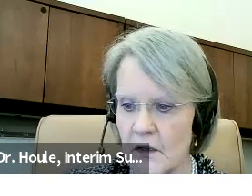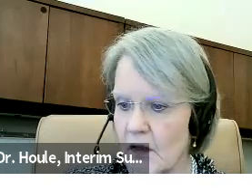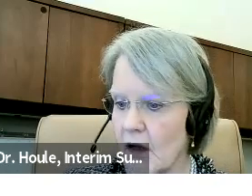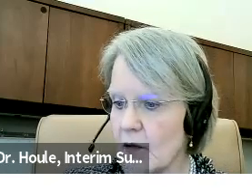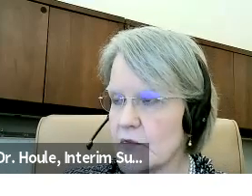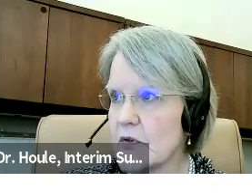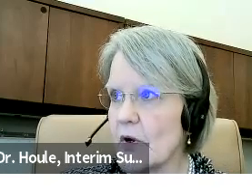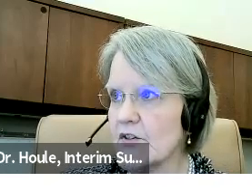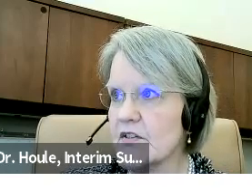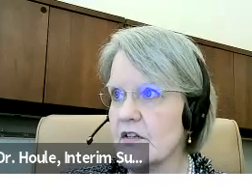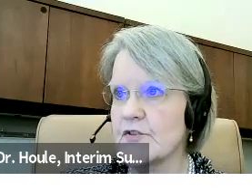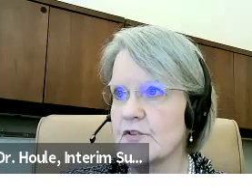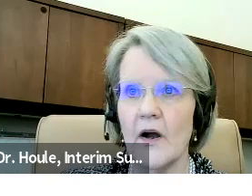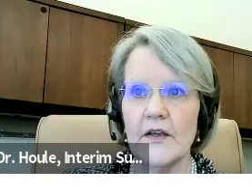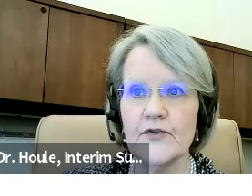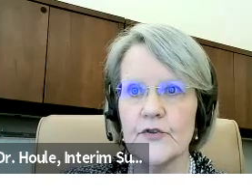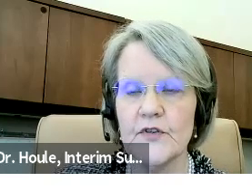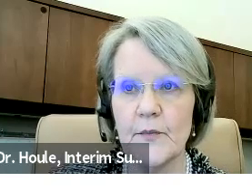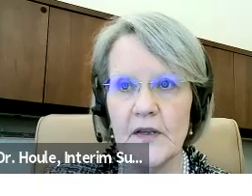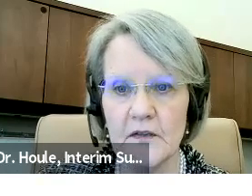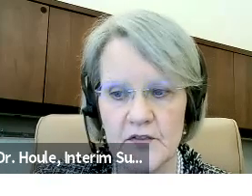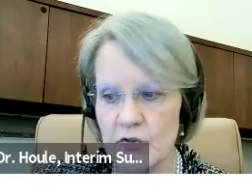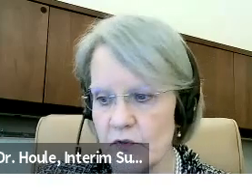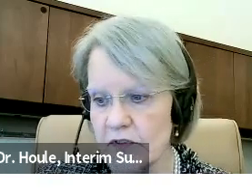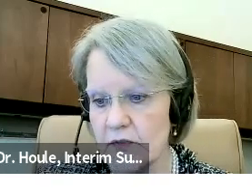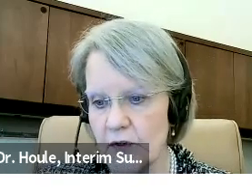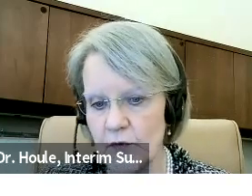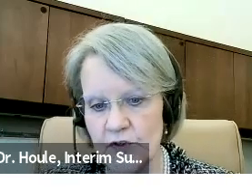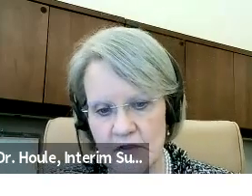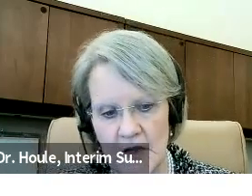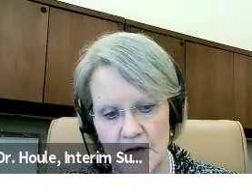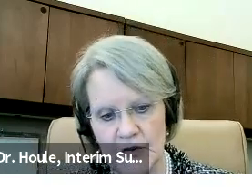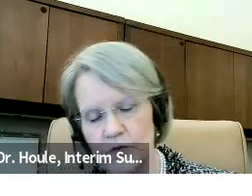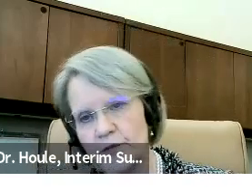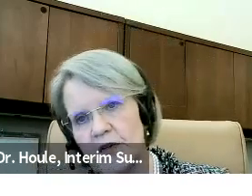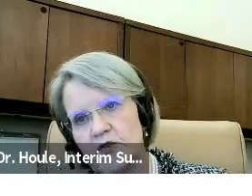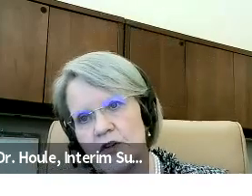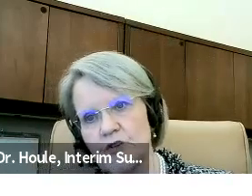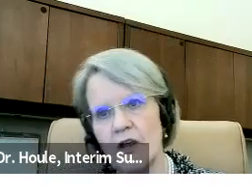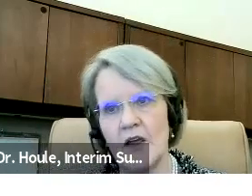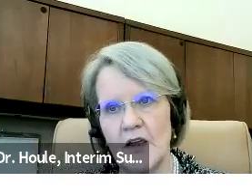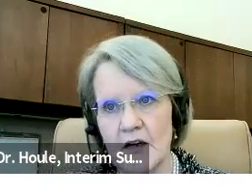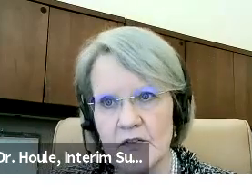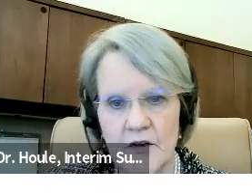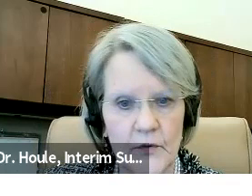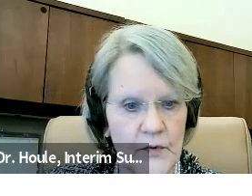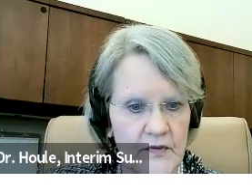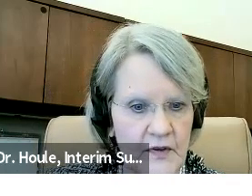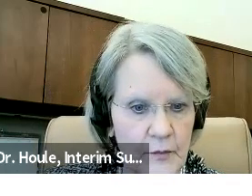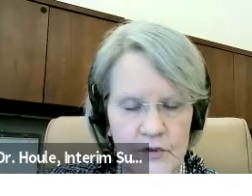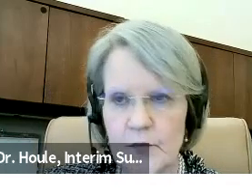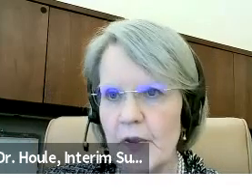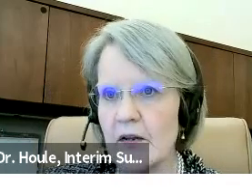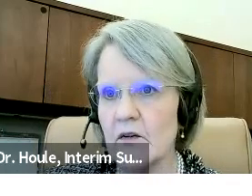that. So I want to just introduce our panelists to you this evening, which is our school administration. And I'll start